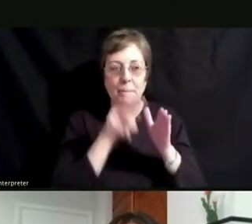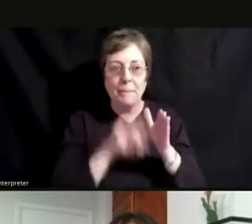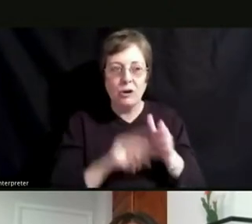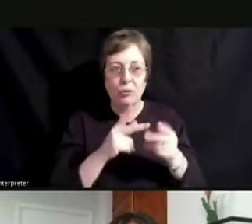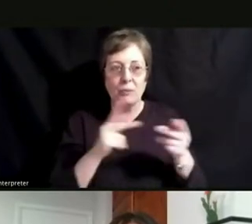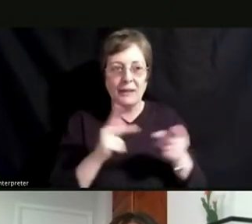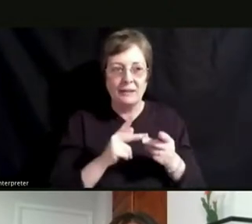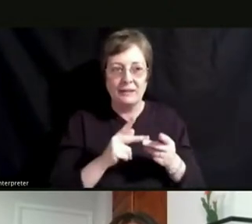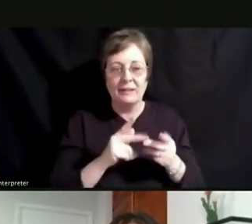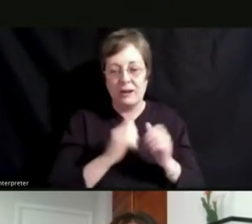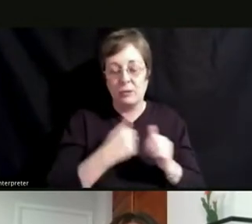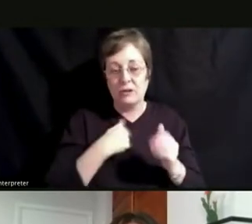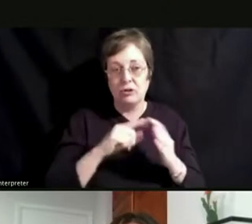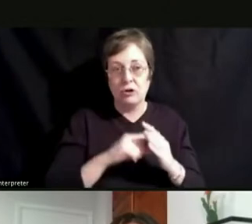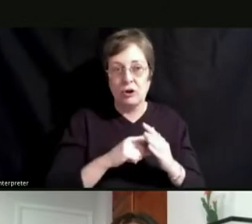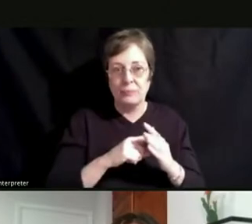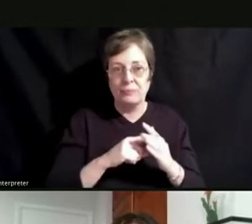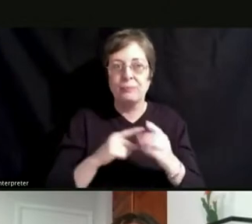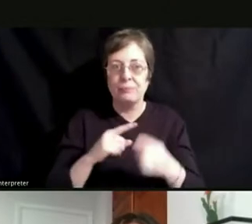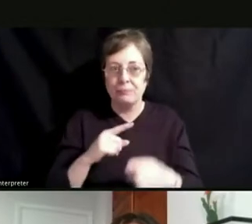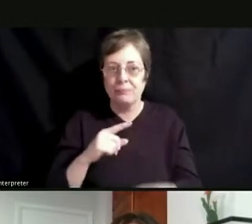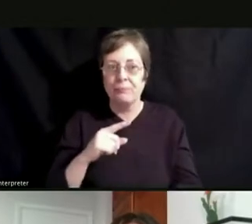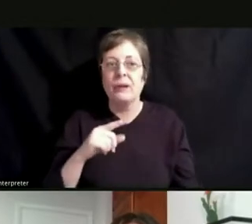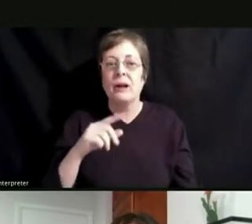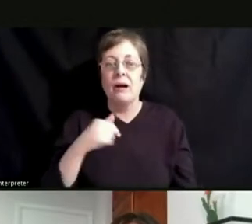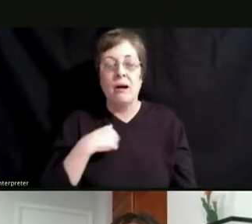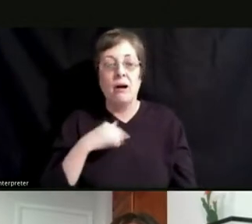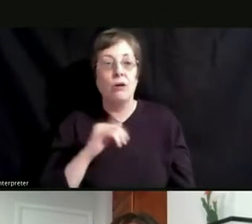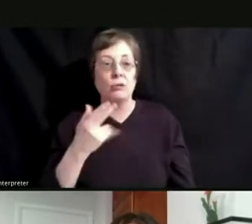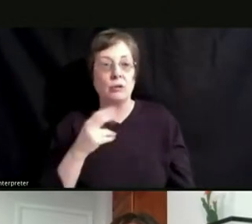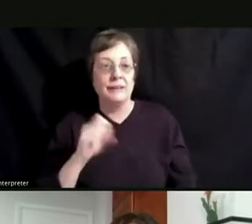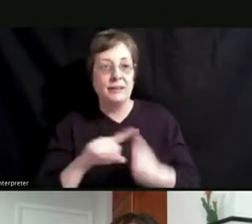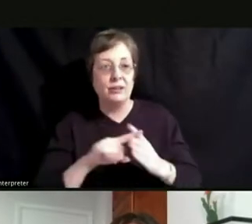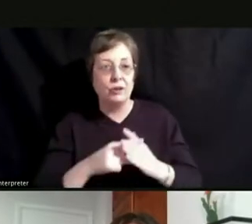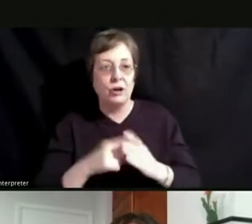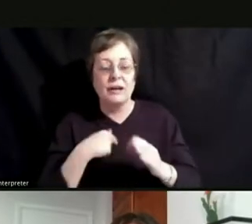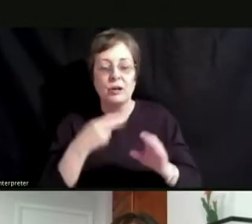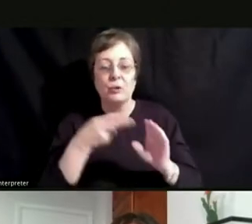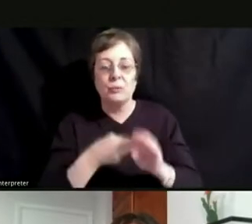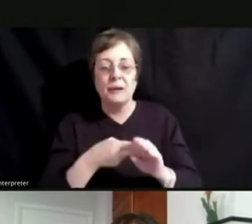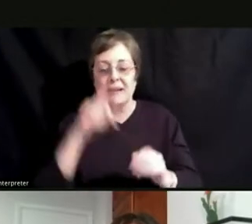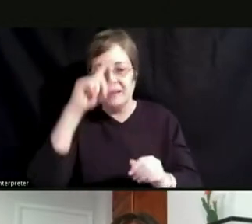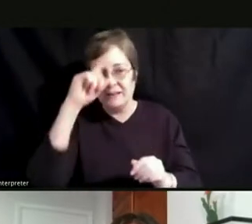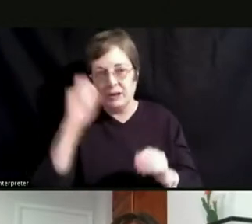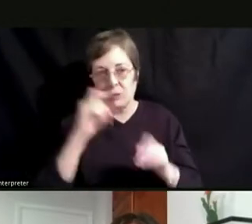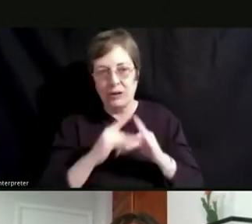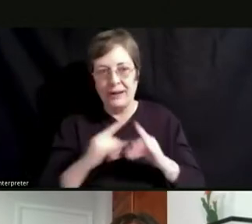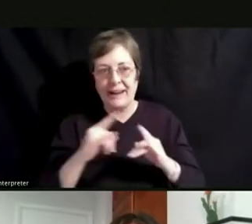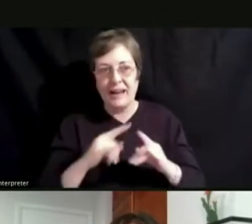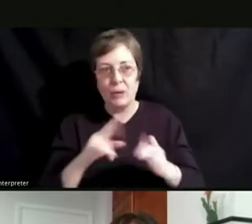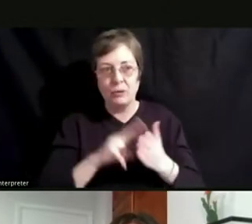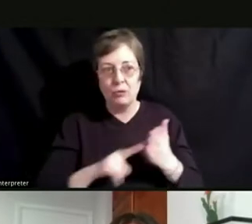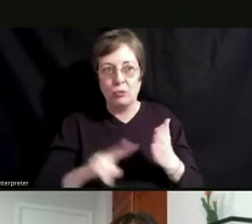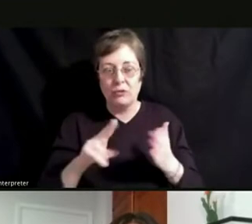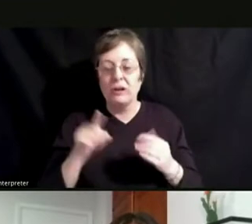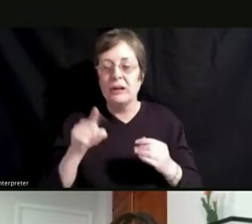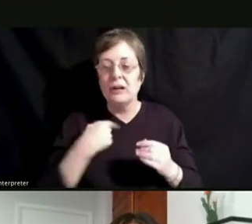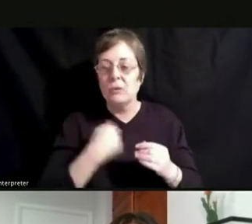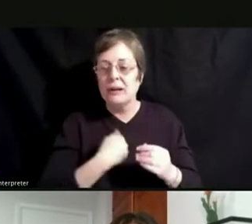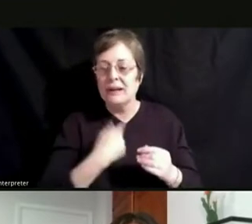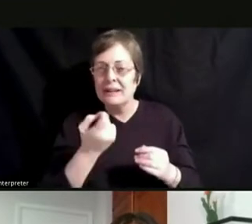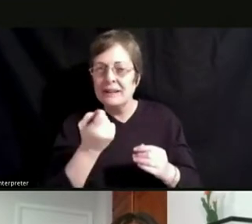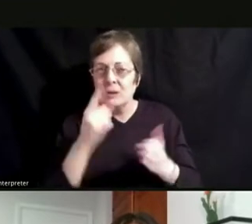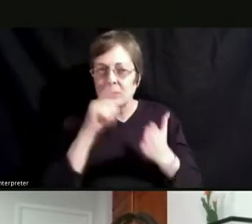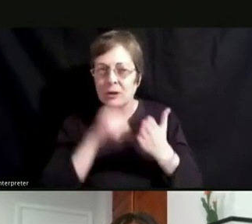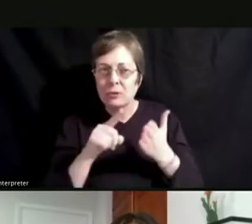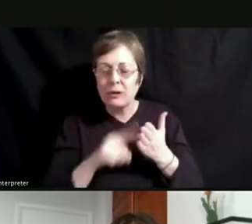I actually got my start also in high school. I participated in a summer camp at a university where we were doing just a little bit of research, getting kind of the